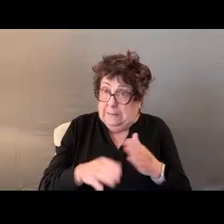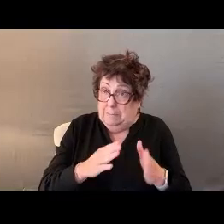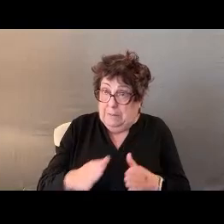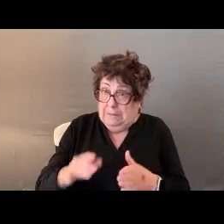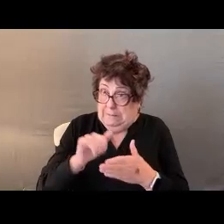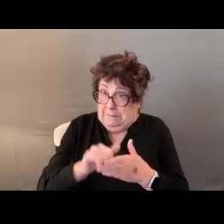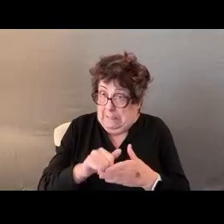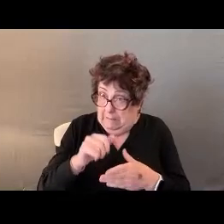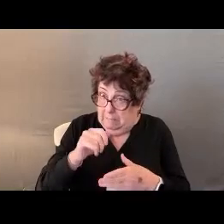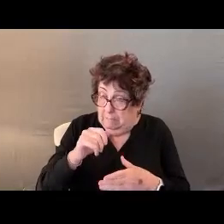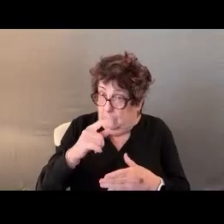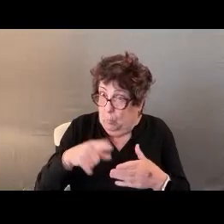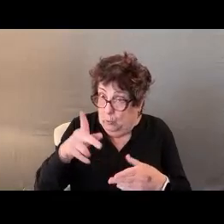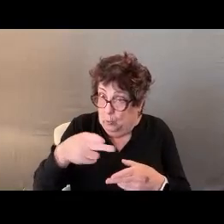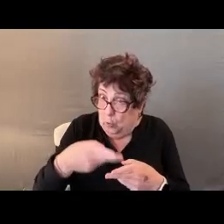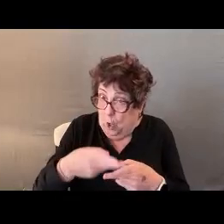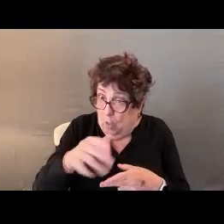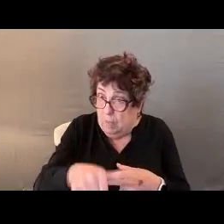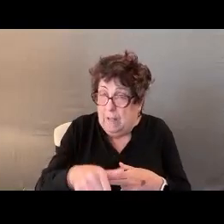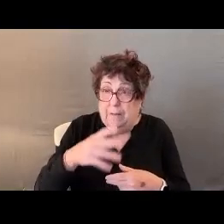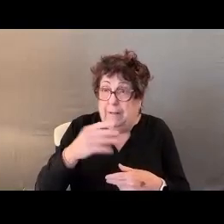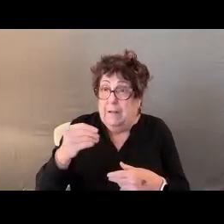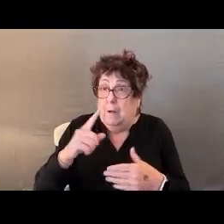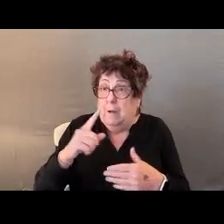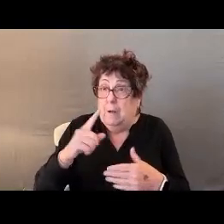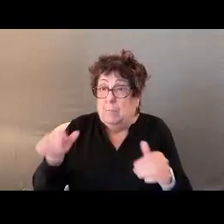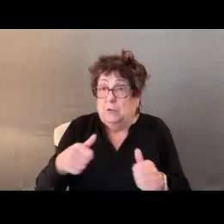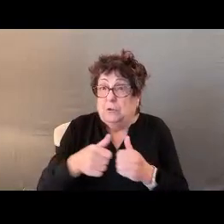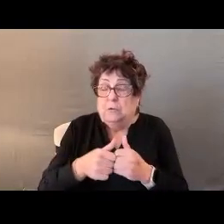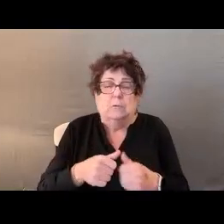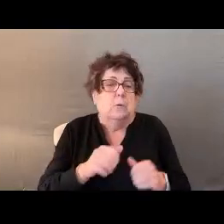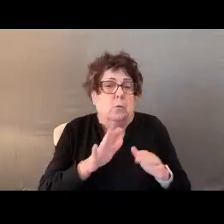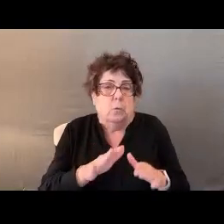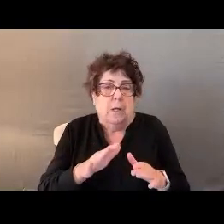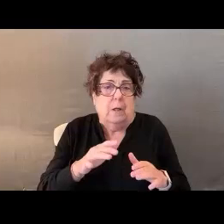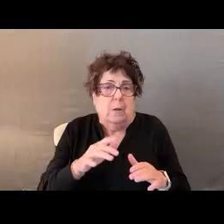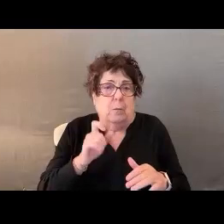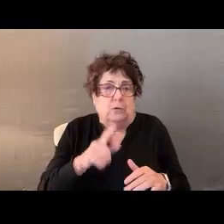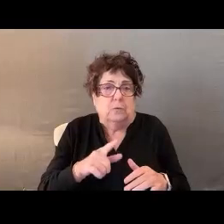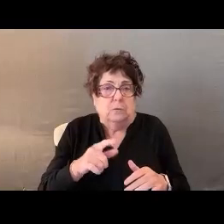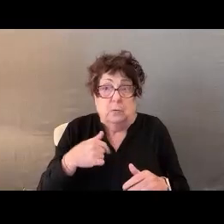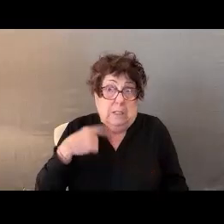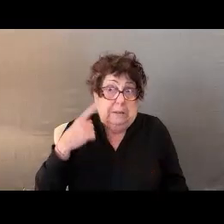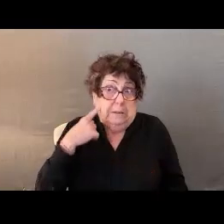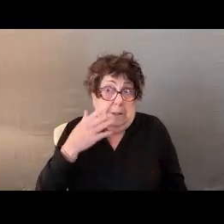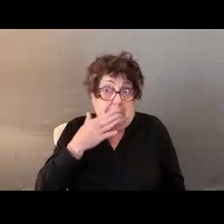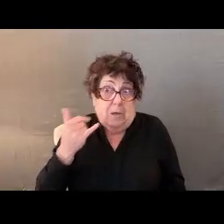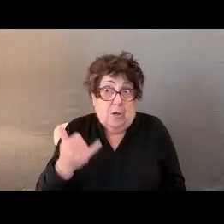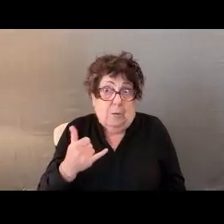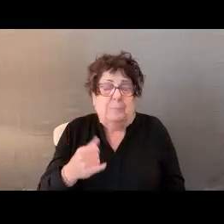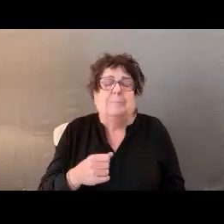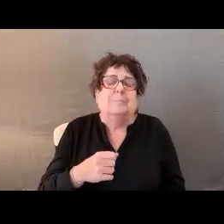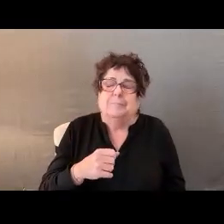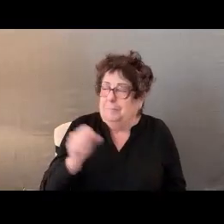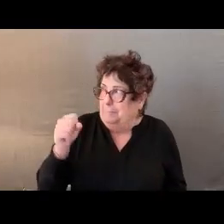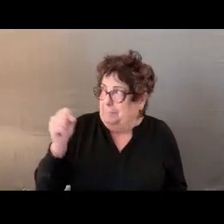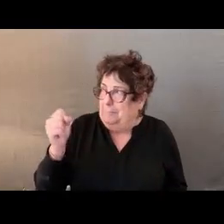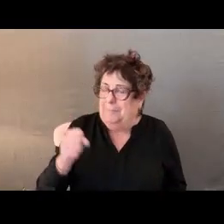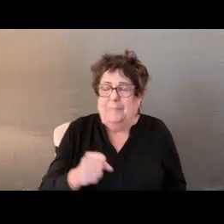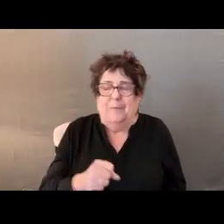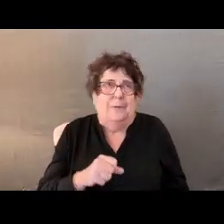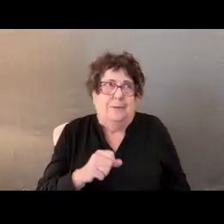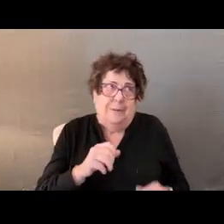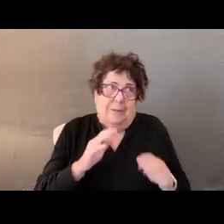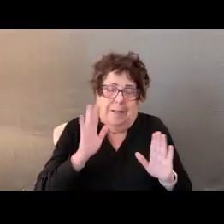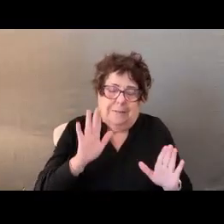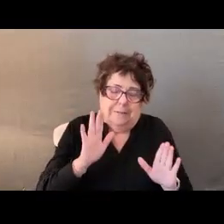And what were the challenges? Yeah, great question. Do I sound better now? Yes. Okay, excellent. Thank you for your